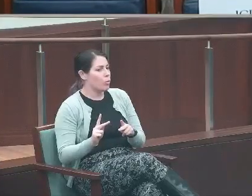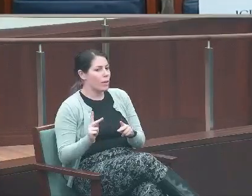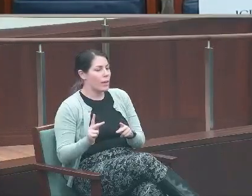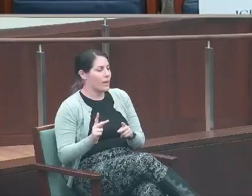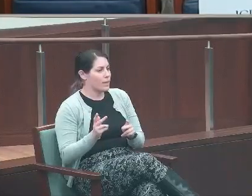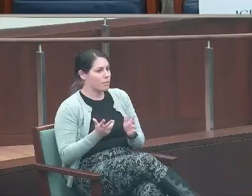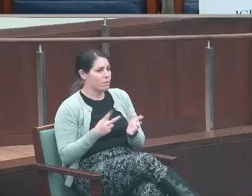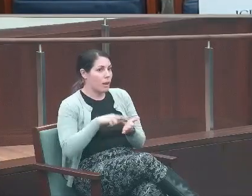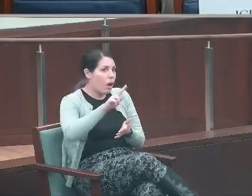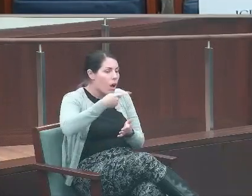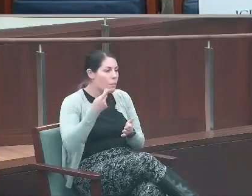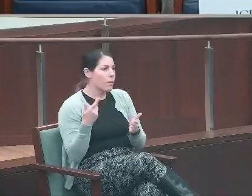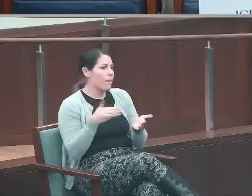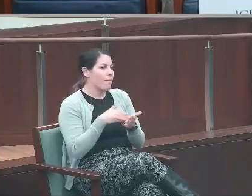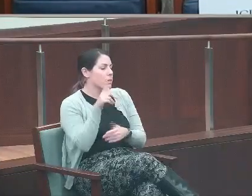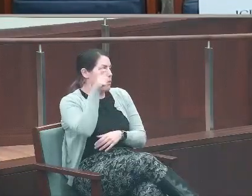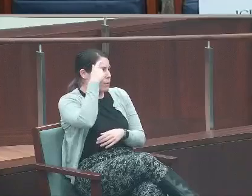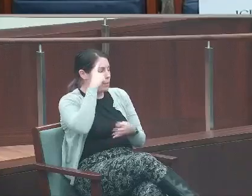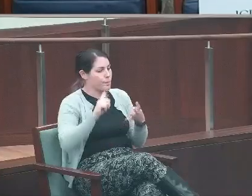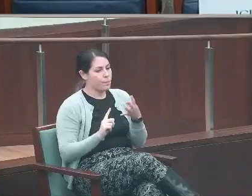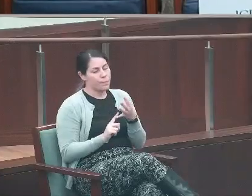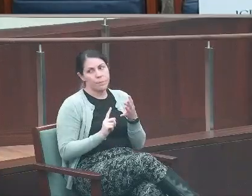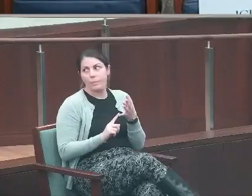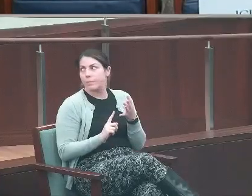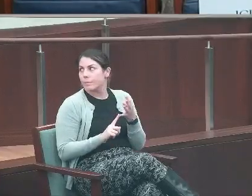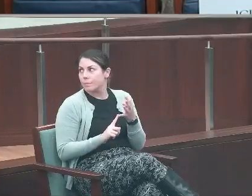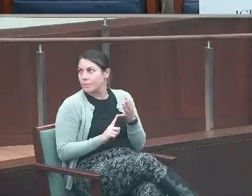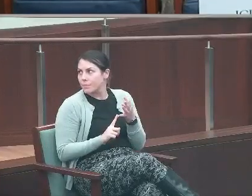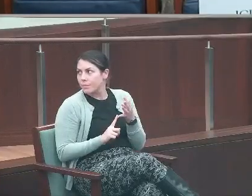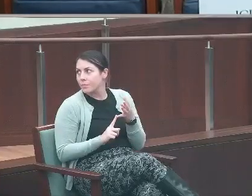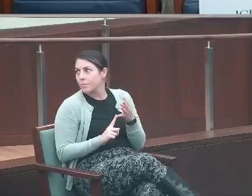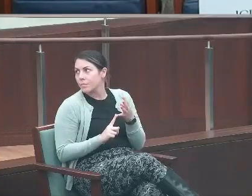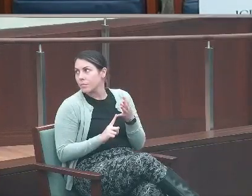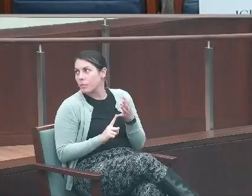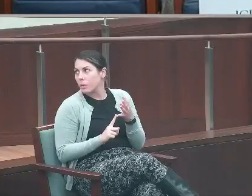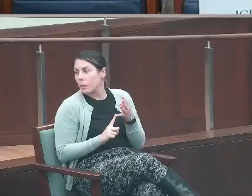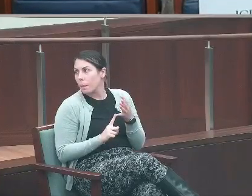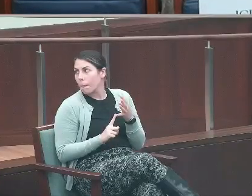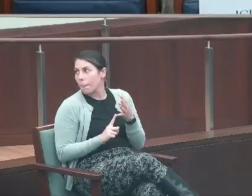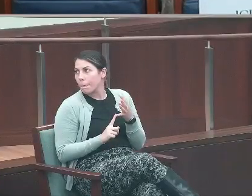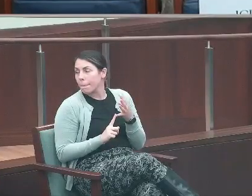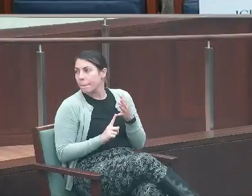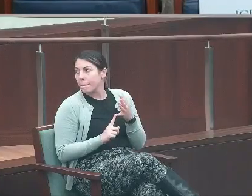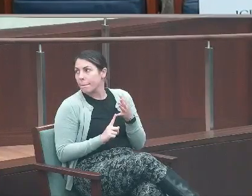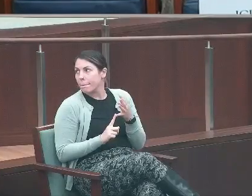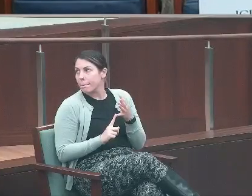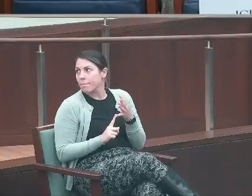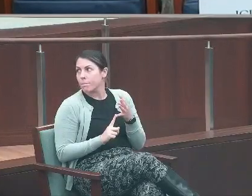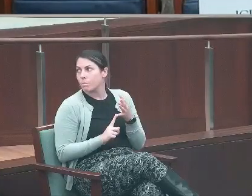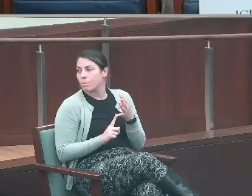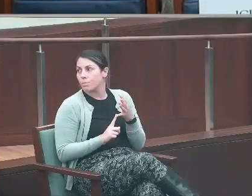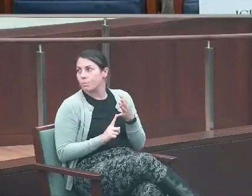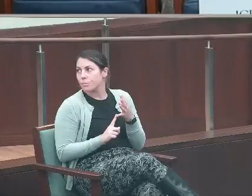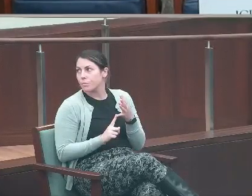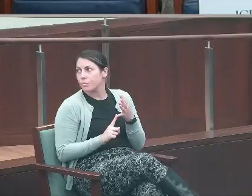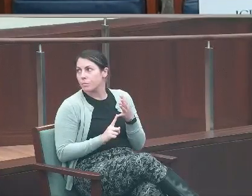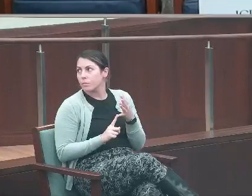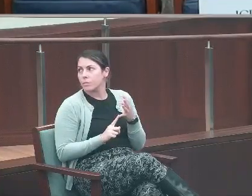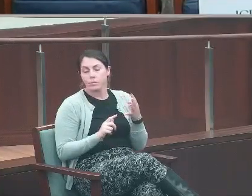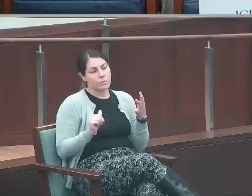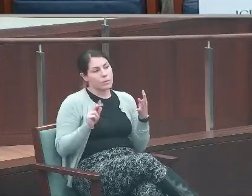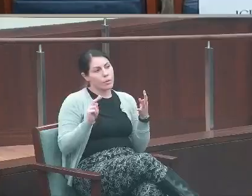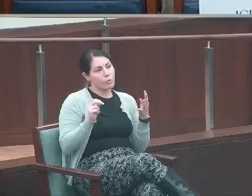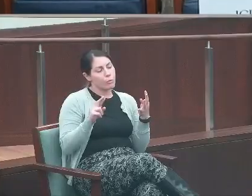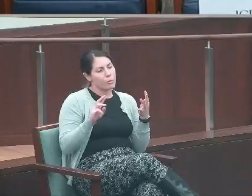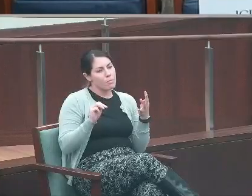federal government. And the fourth really is to pick up on what Amy was saying, is the undermining of democracy and the kind of valorization